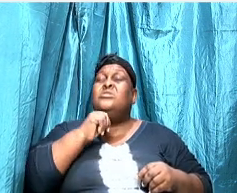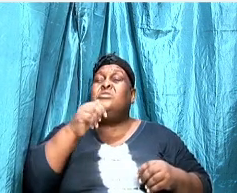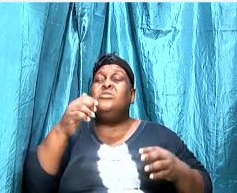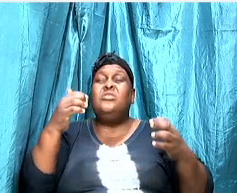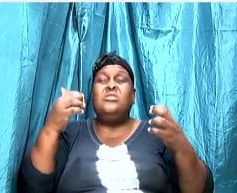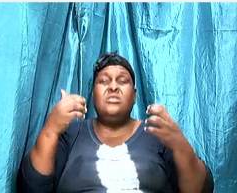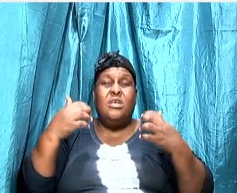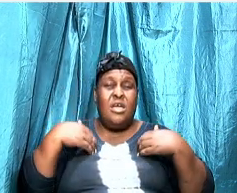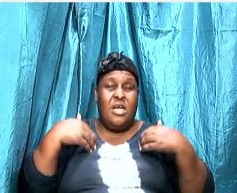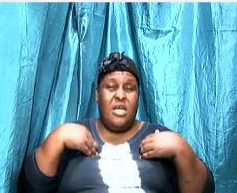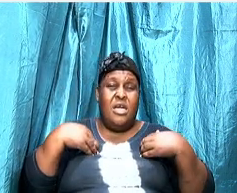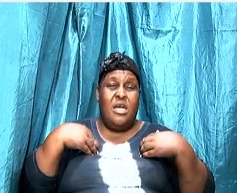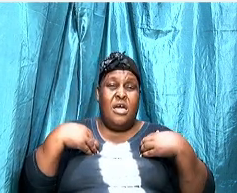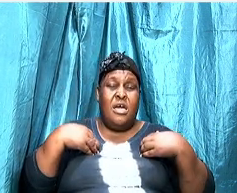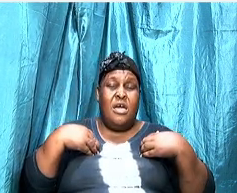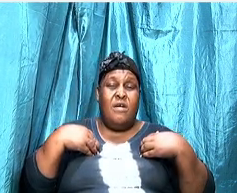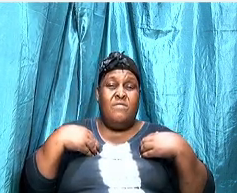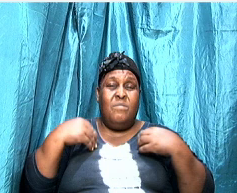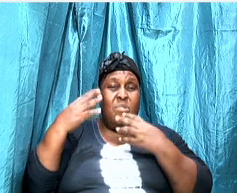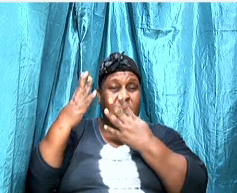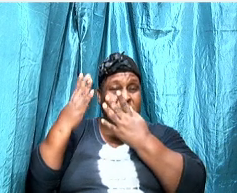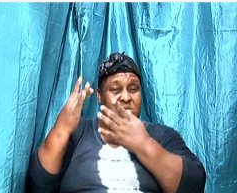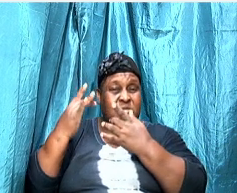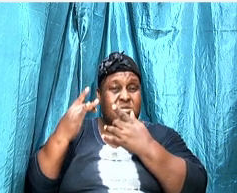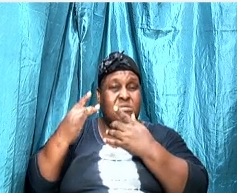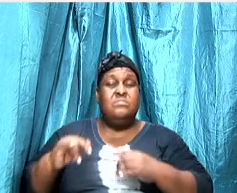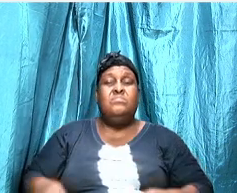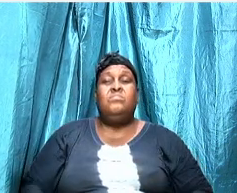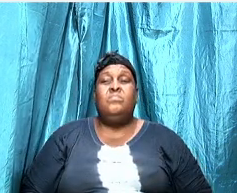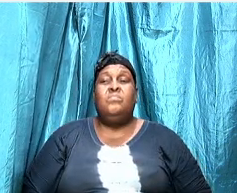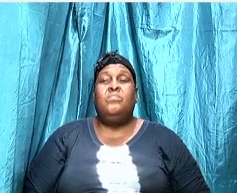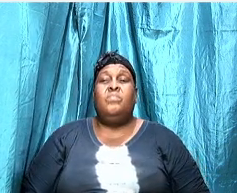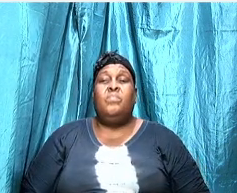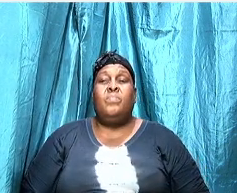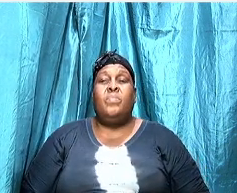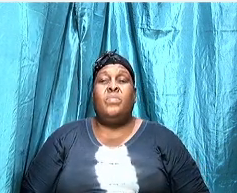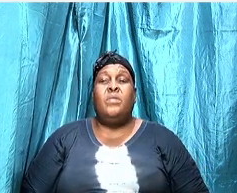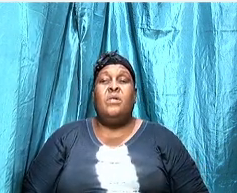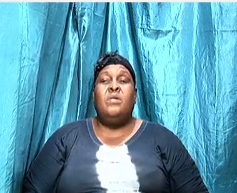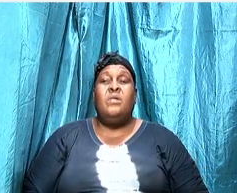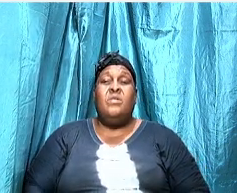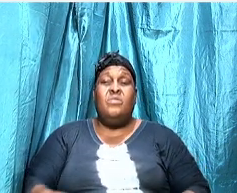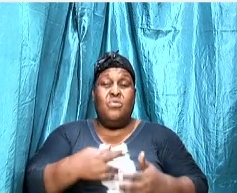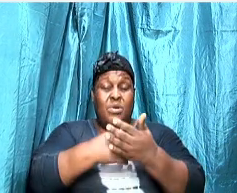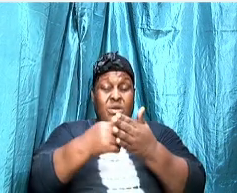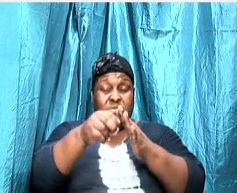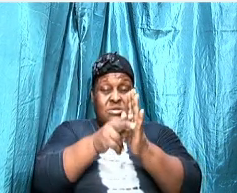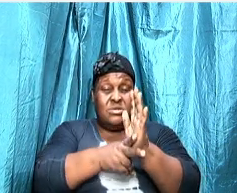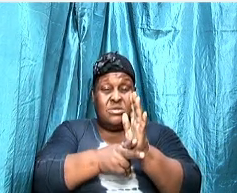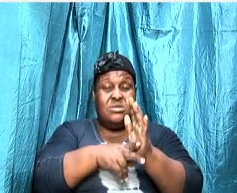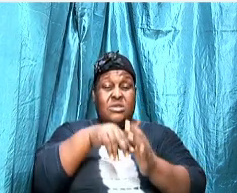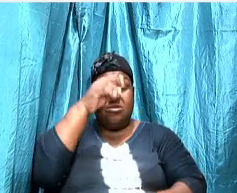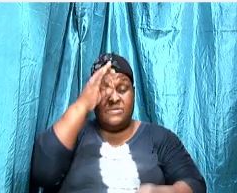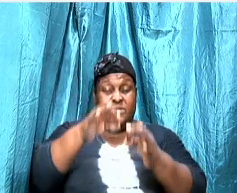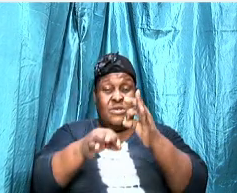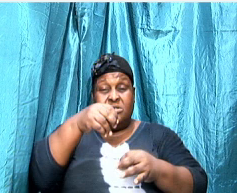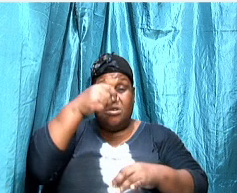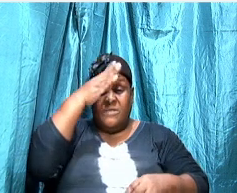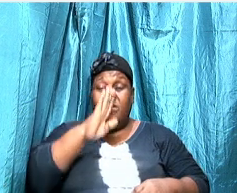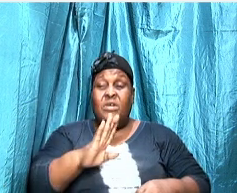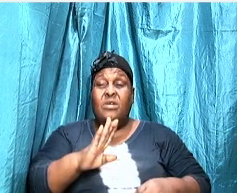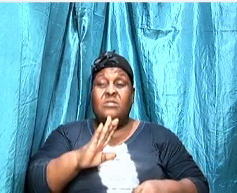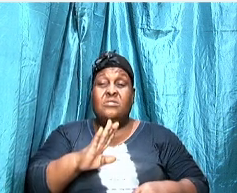the righteousness of God, or the justification that David is speaking about here, is the justification that we